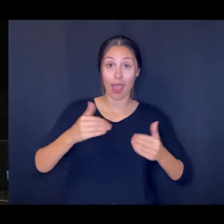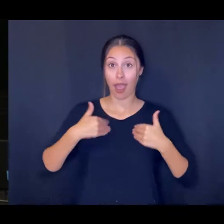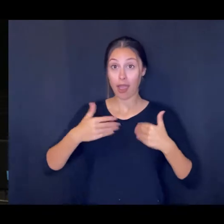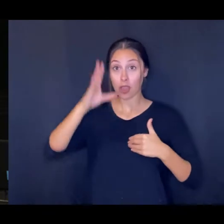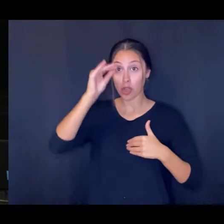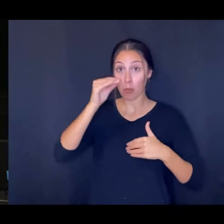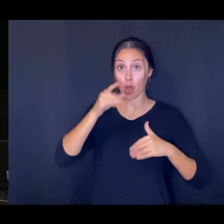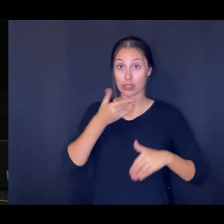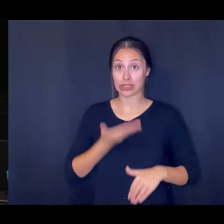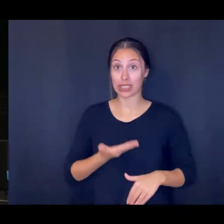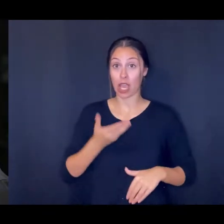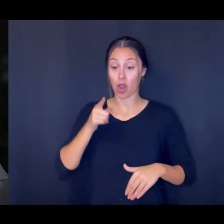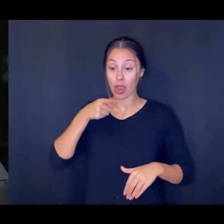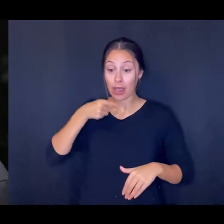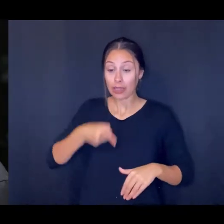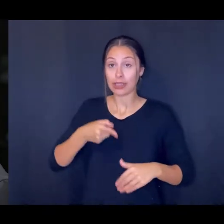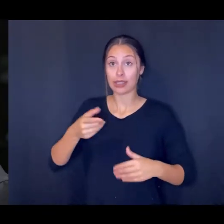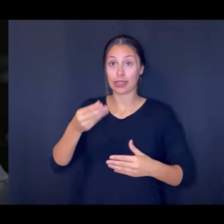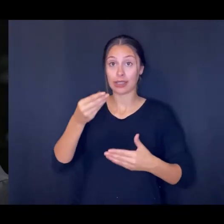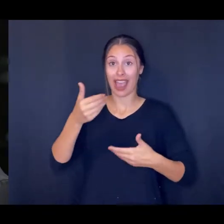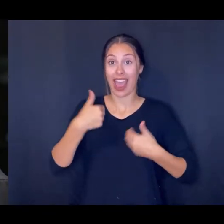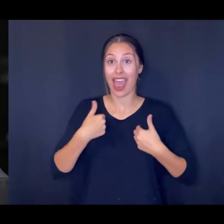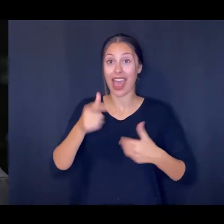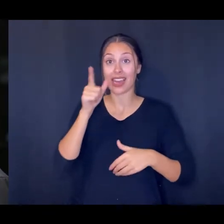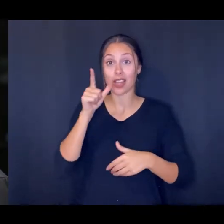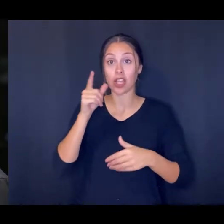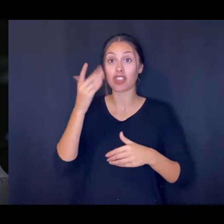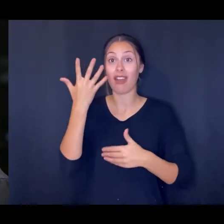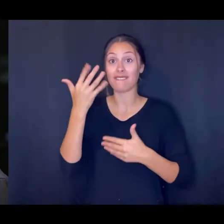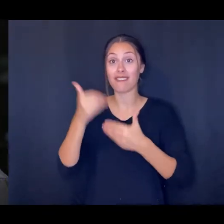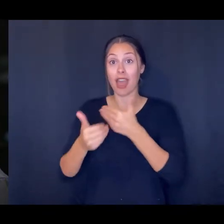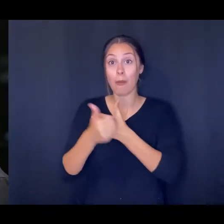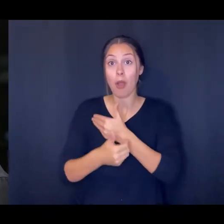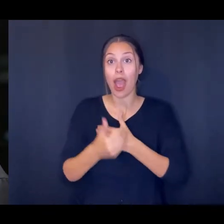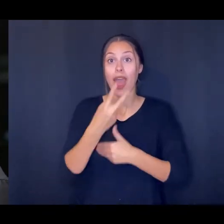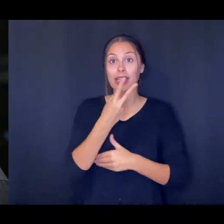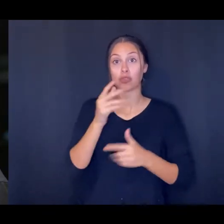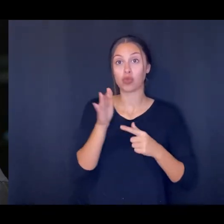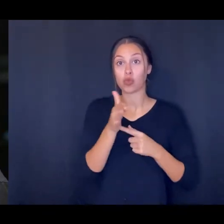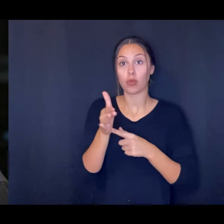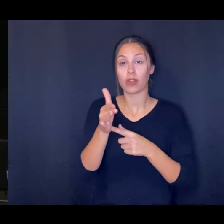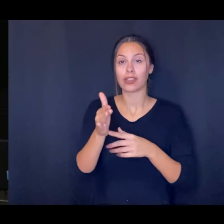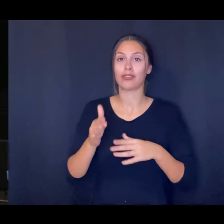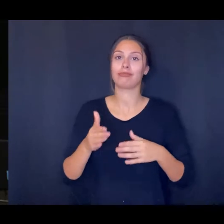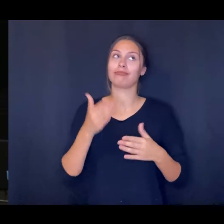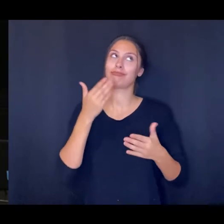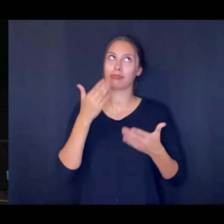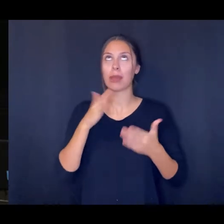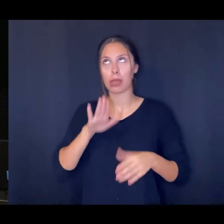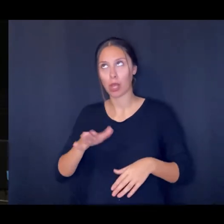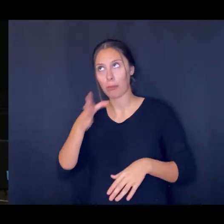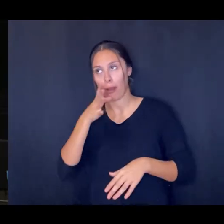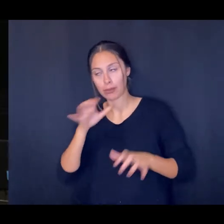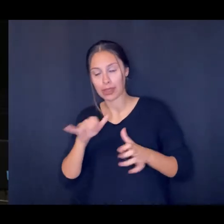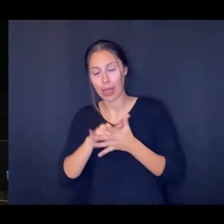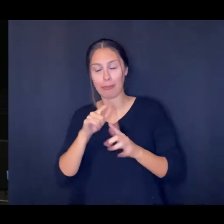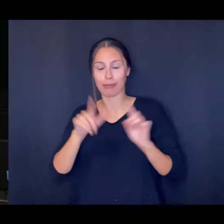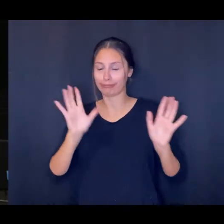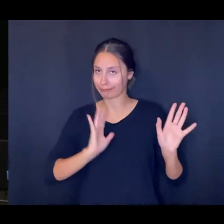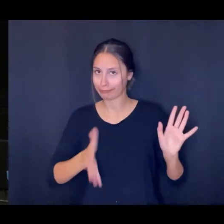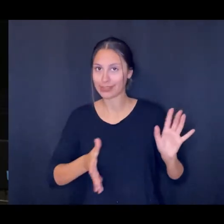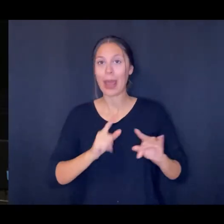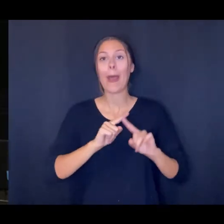was present in the crowd. He had packed himself a lunch of 5 loaves of bread and 2 fish. Probably his mother did it, but that's